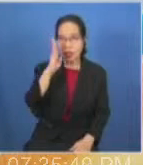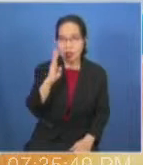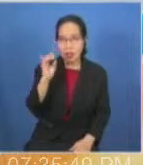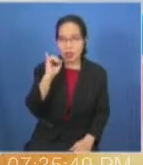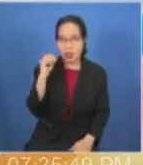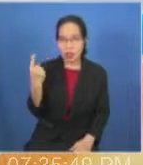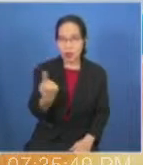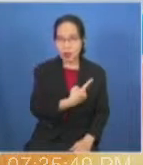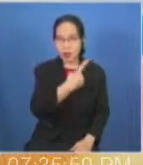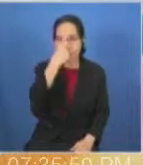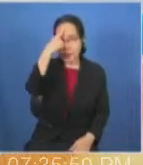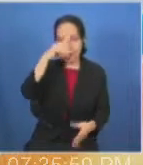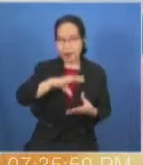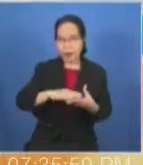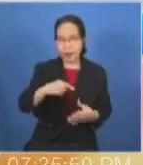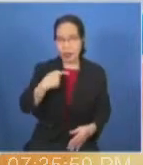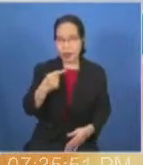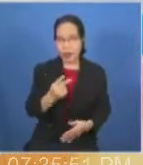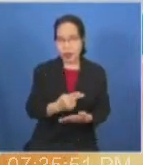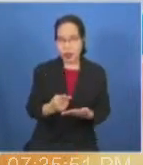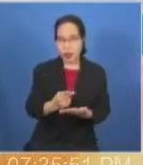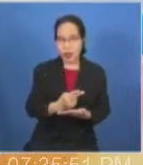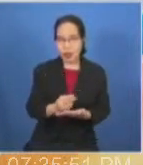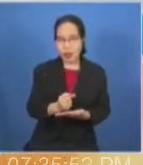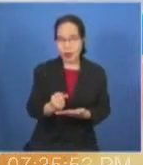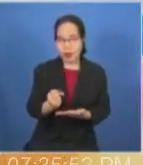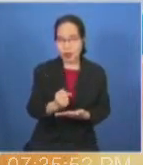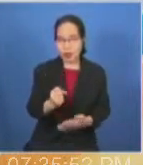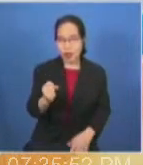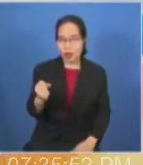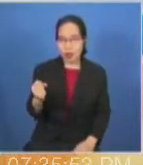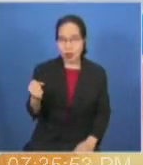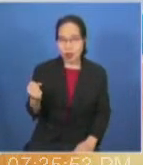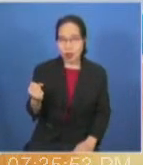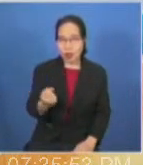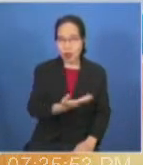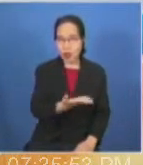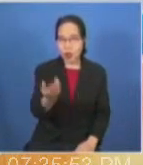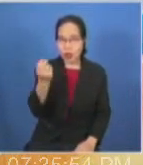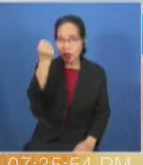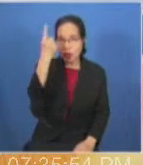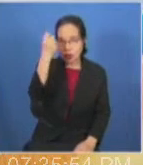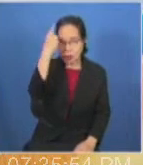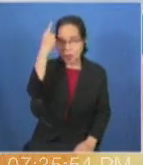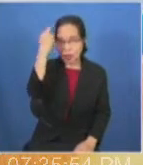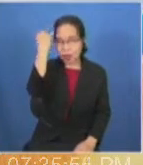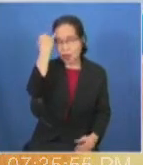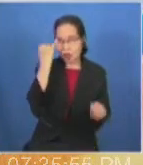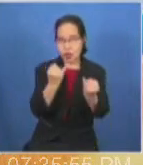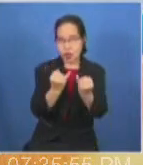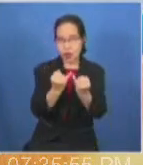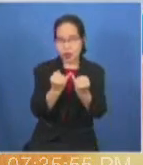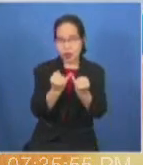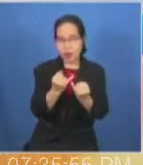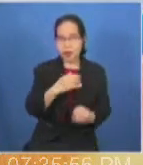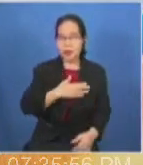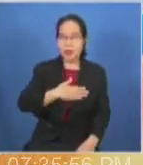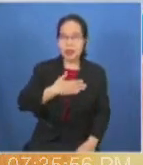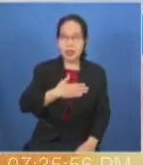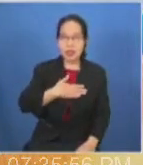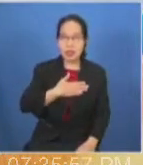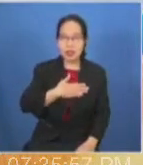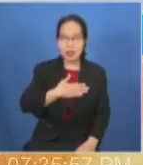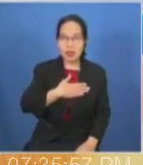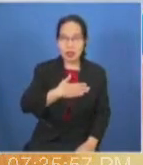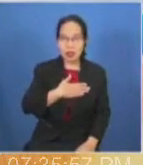the help of the Lord, if you believe in what the Holy Scriptures say, you will understand our